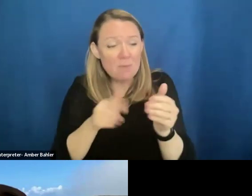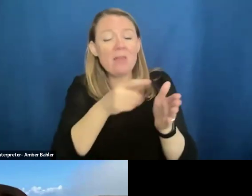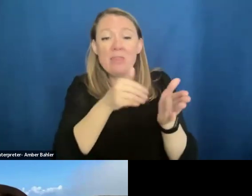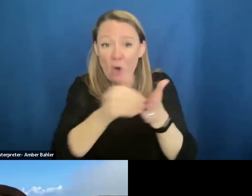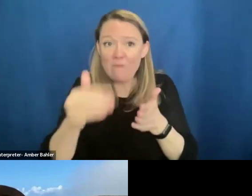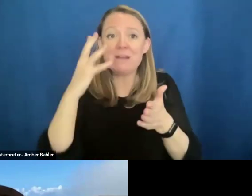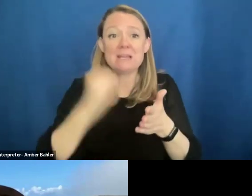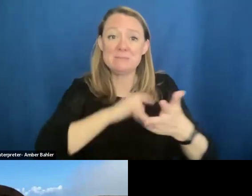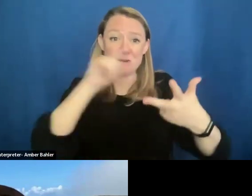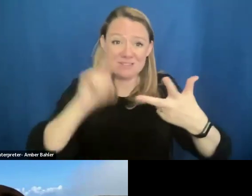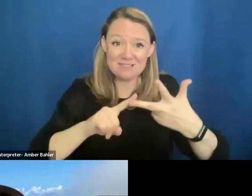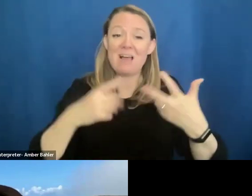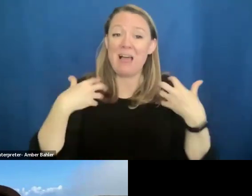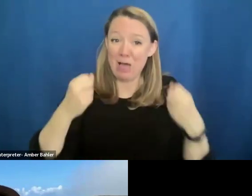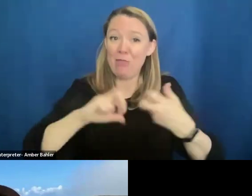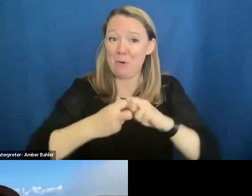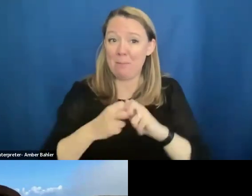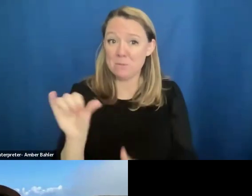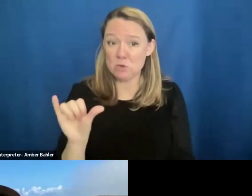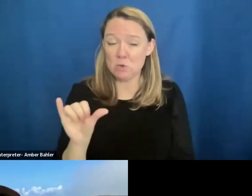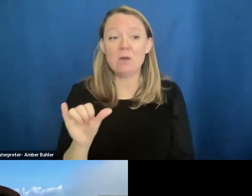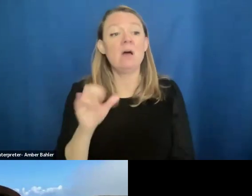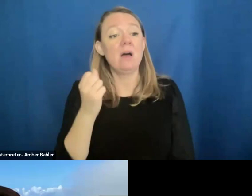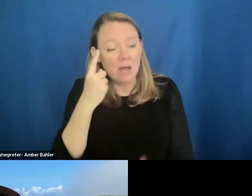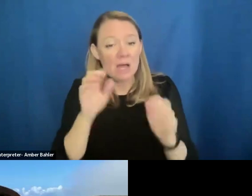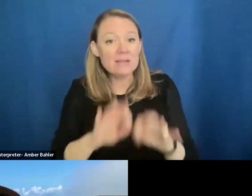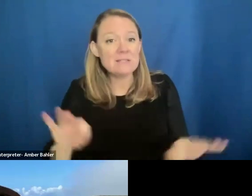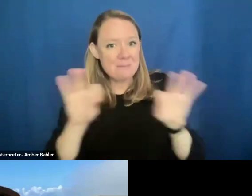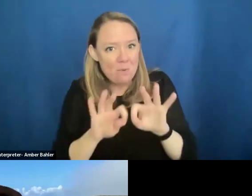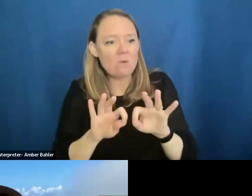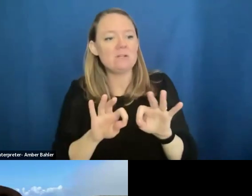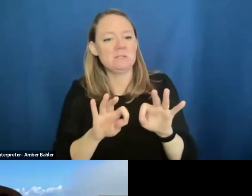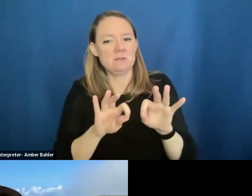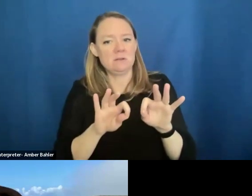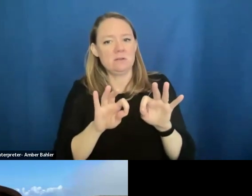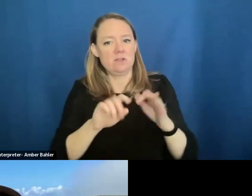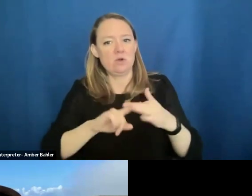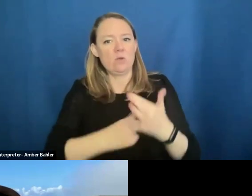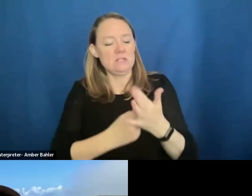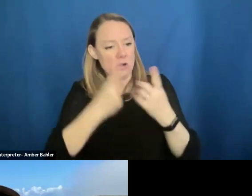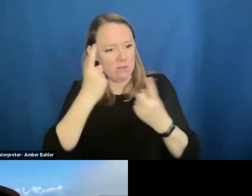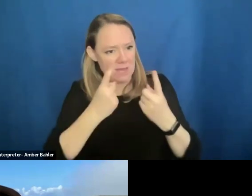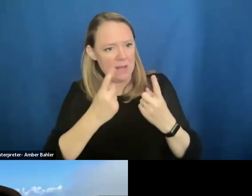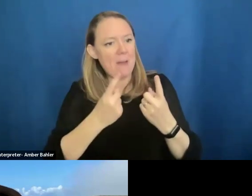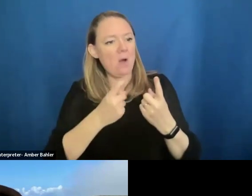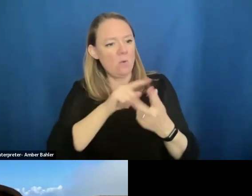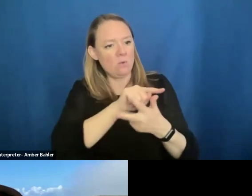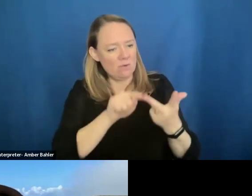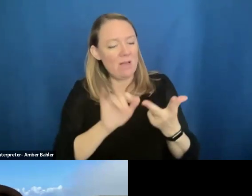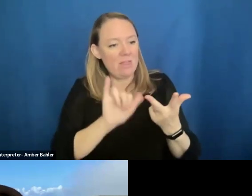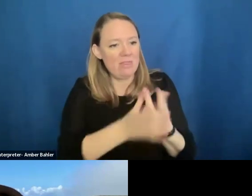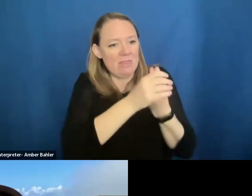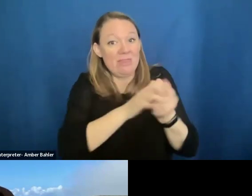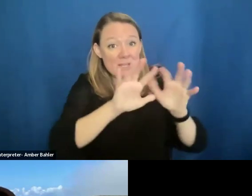this as the whole person, even though I also agree with what someone earlier said, we have developed